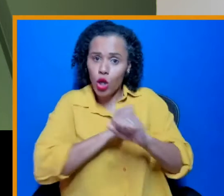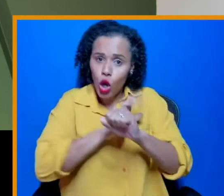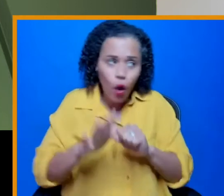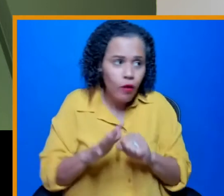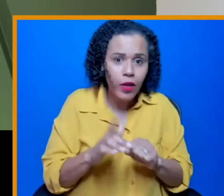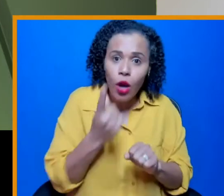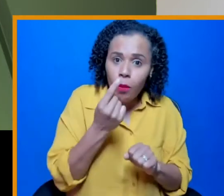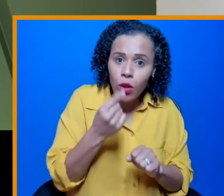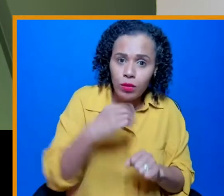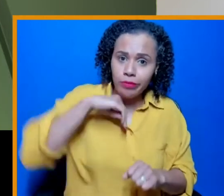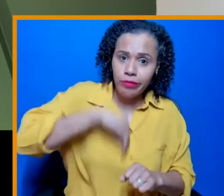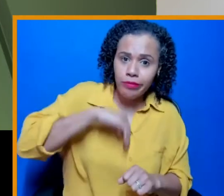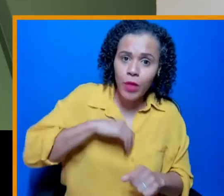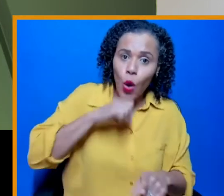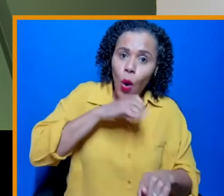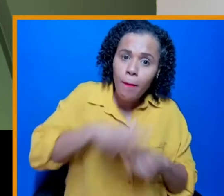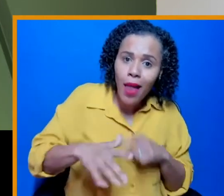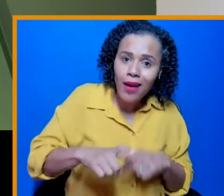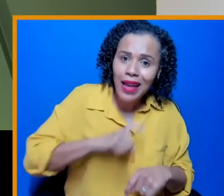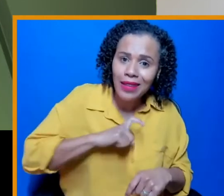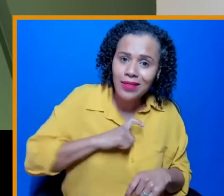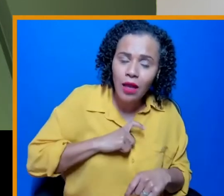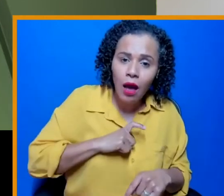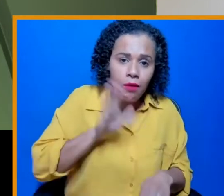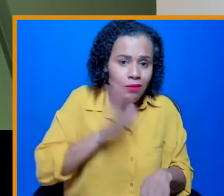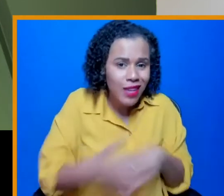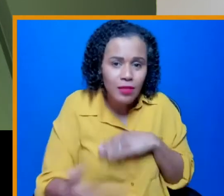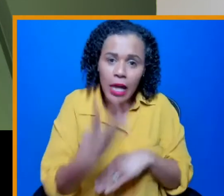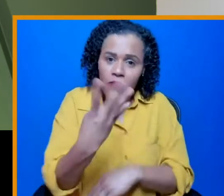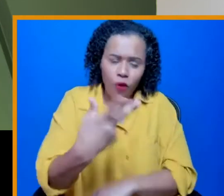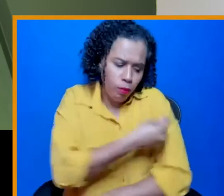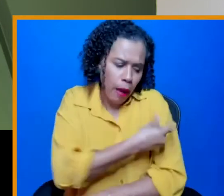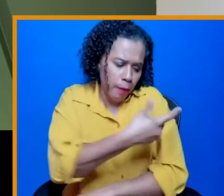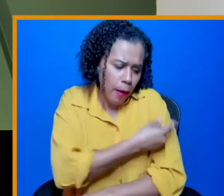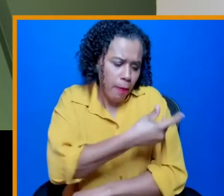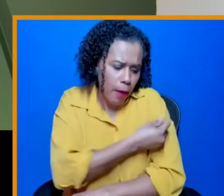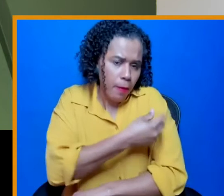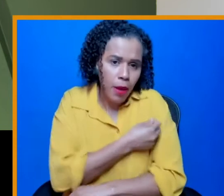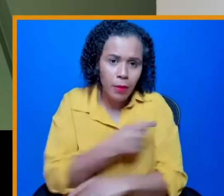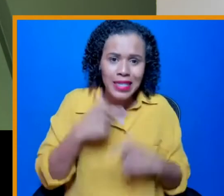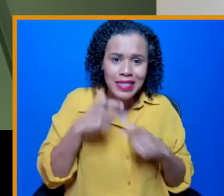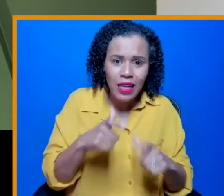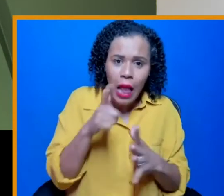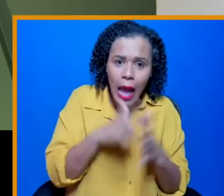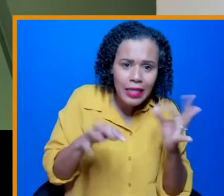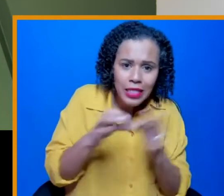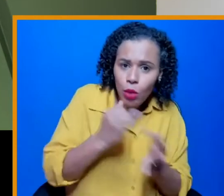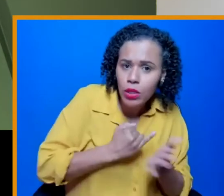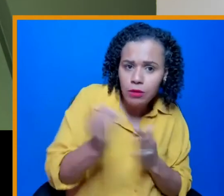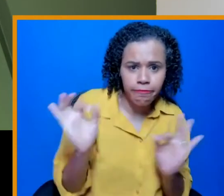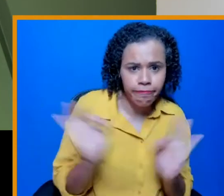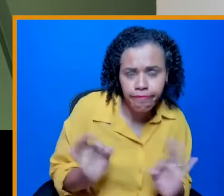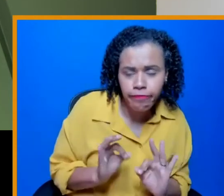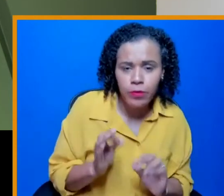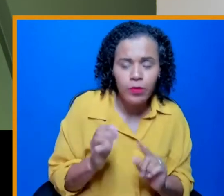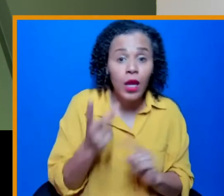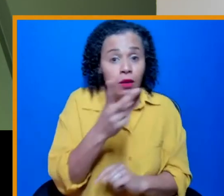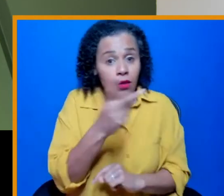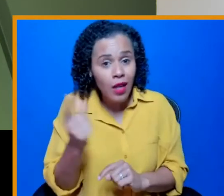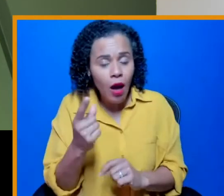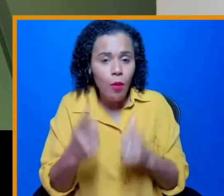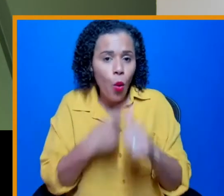who even if they are vaccinated 4 times, have no antibodies at all. People with autoimmune disease, who take